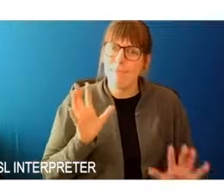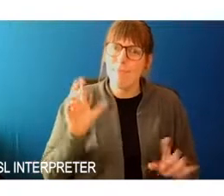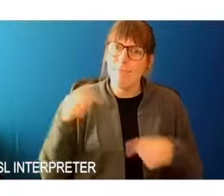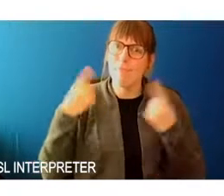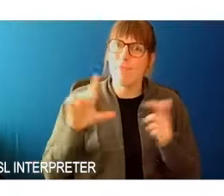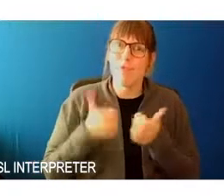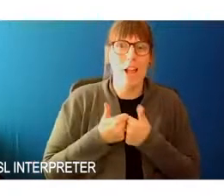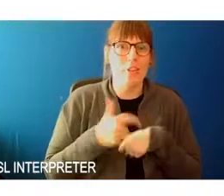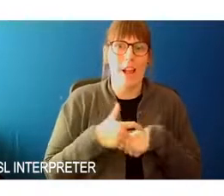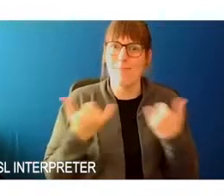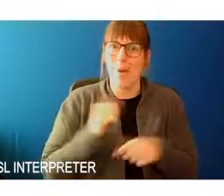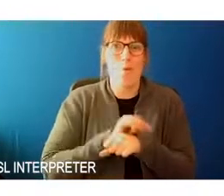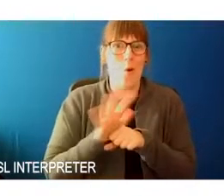that.